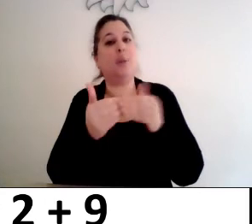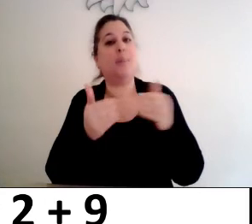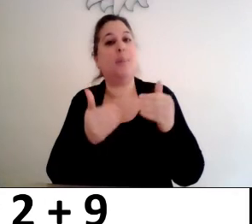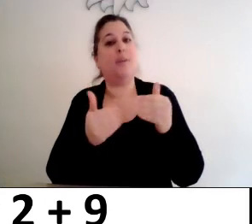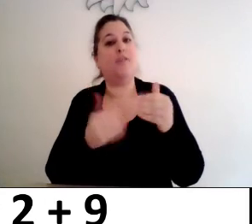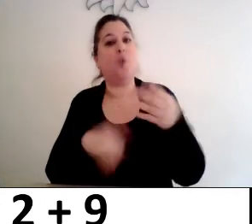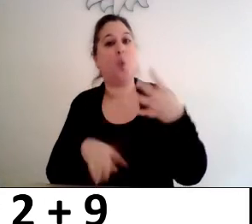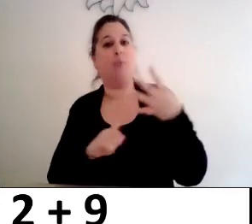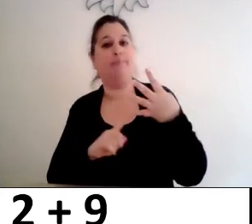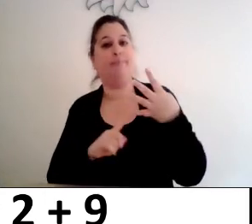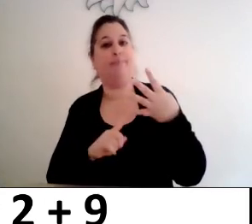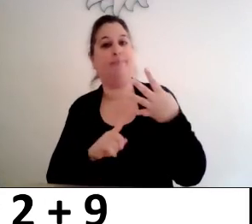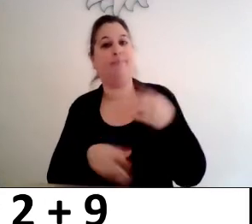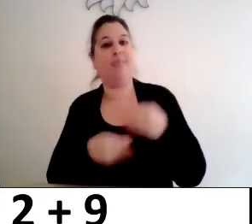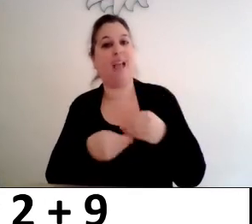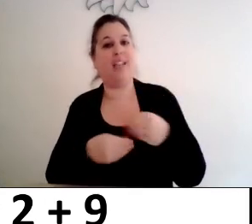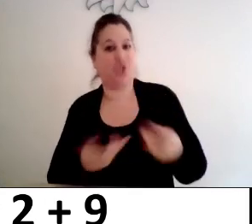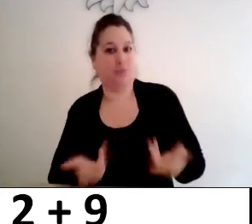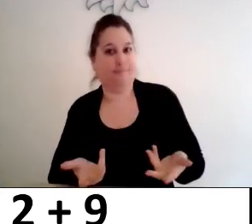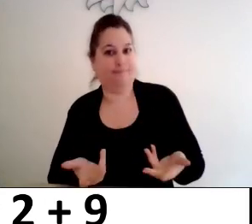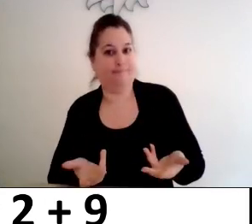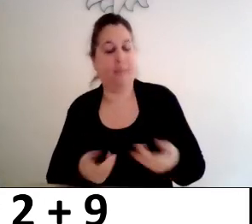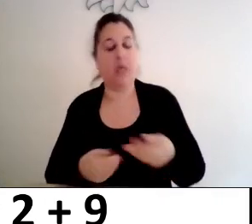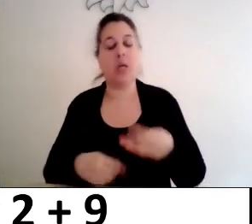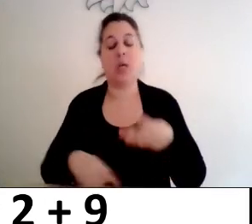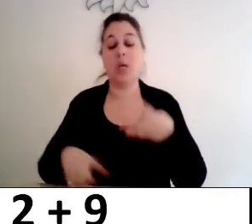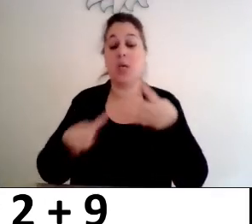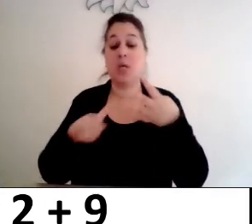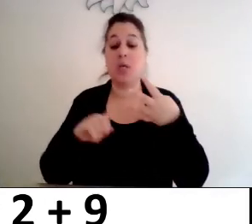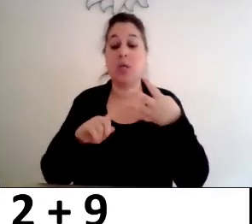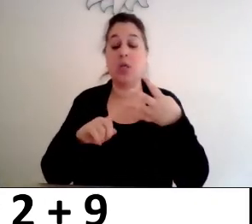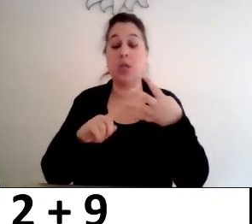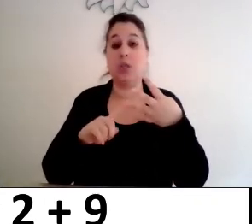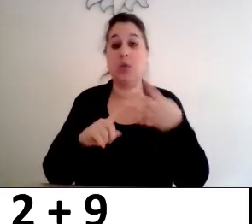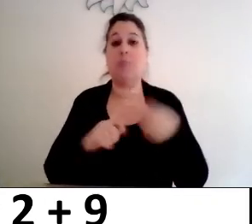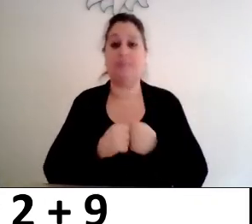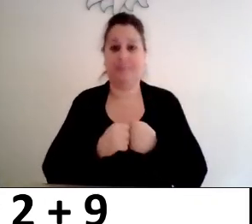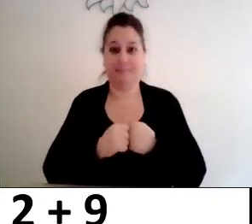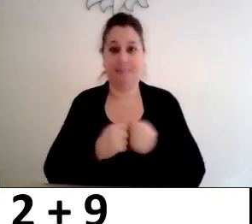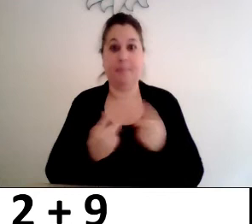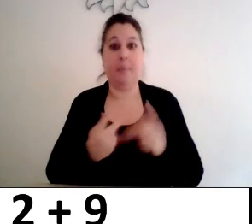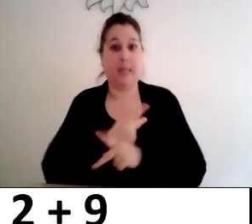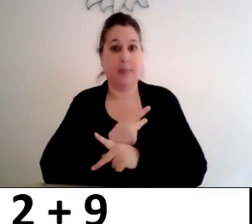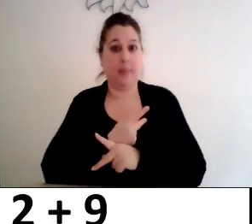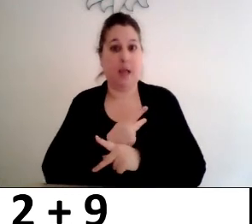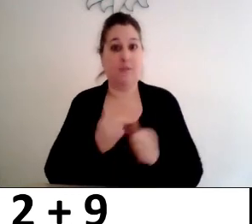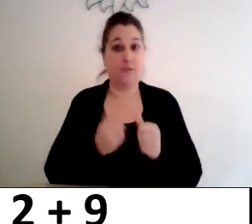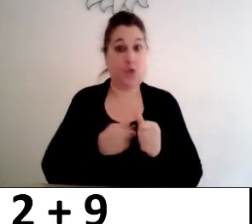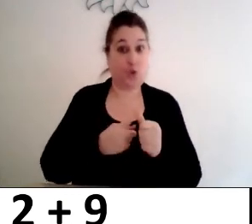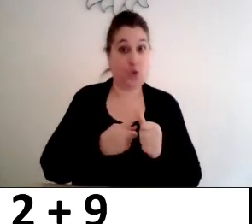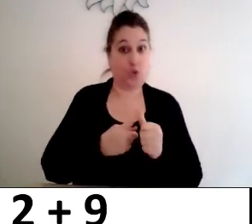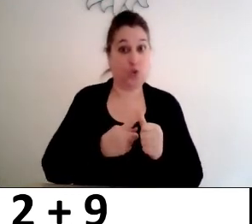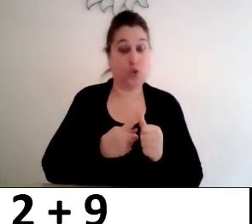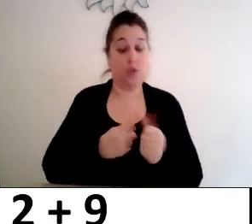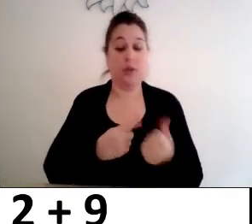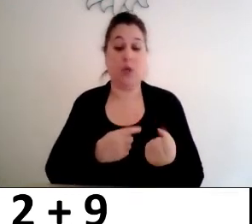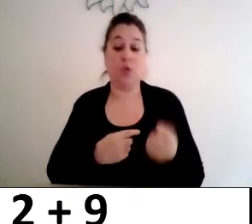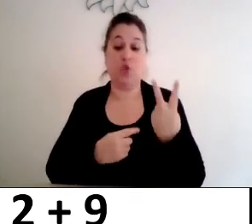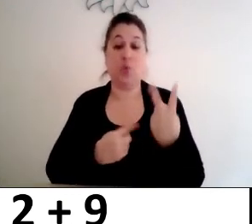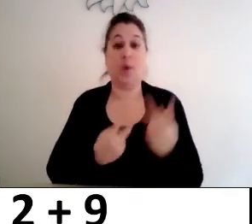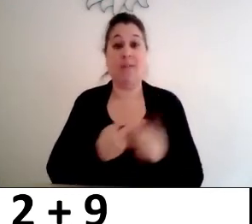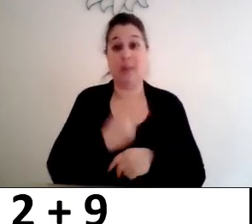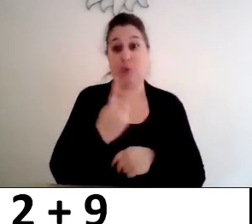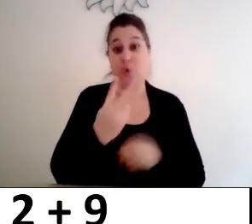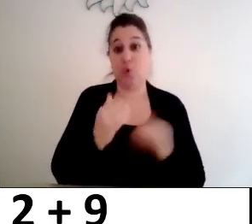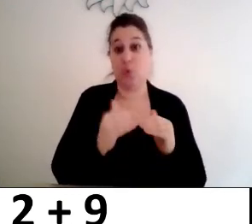Bring down the plus 9. Do one step at a time. Okay, well, there's only one operation left. It's addition,